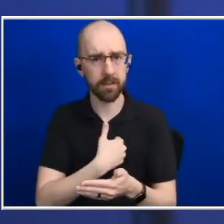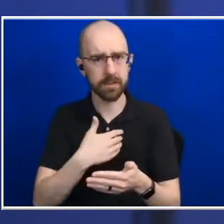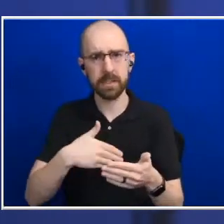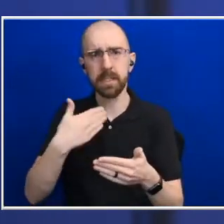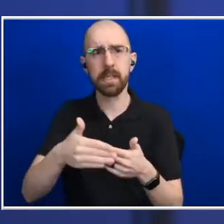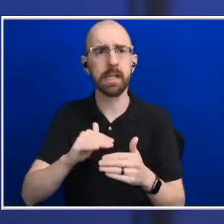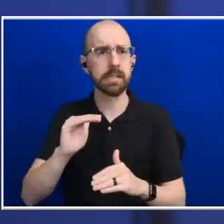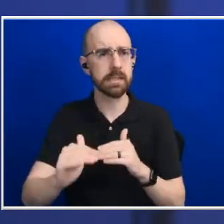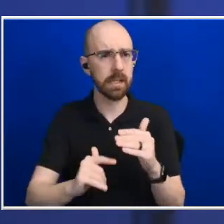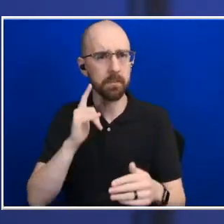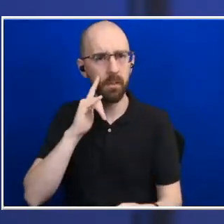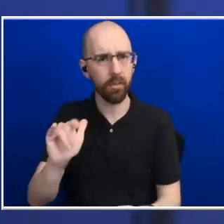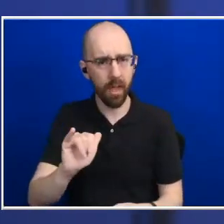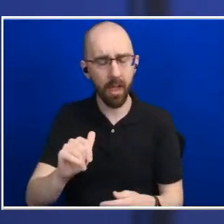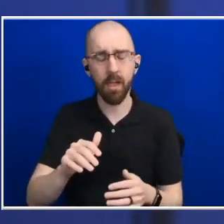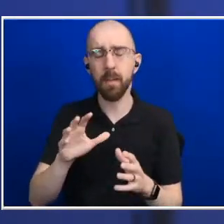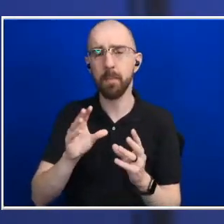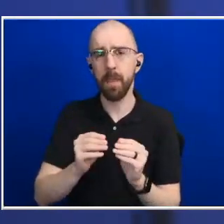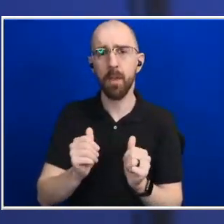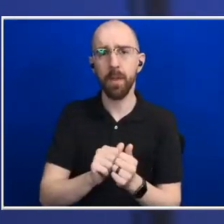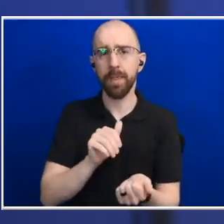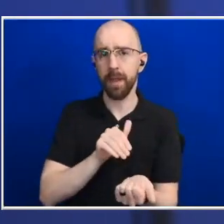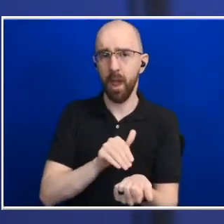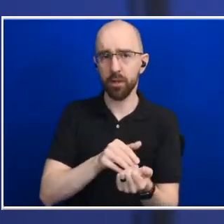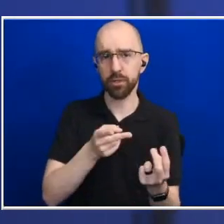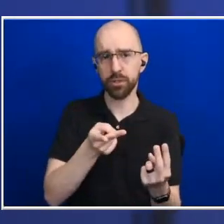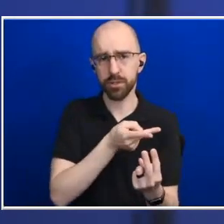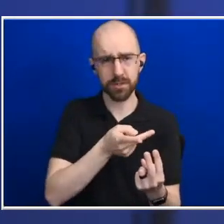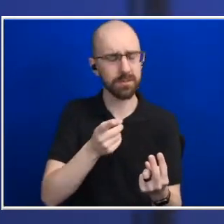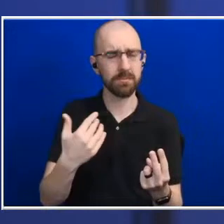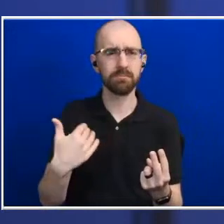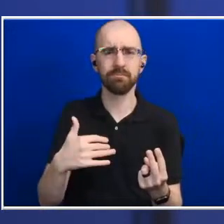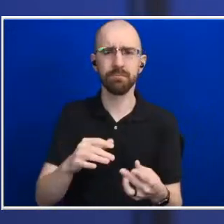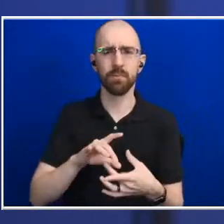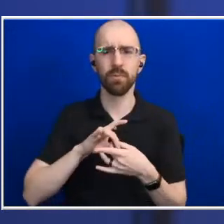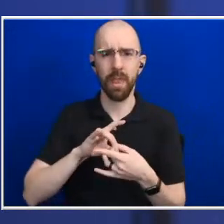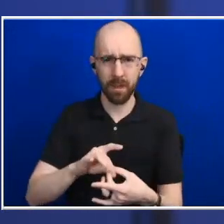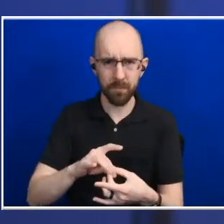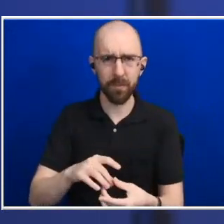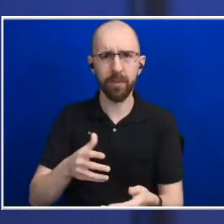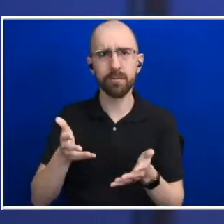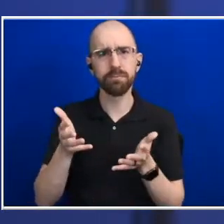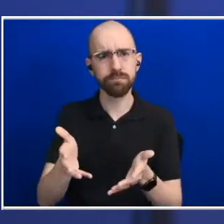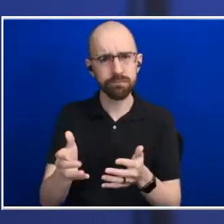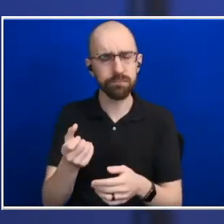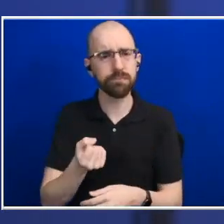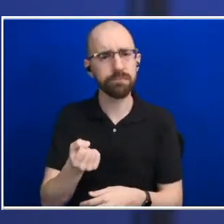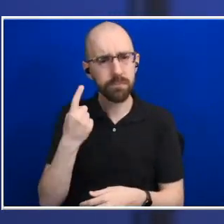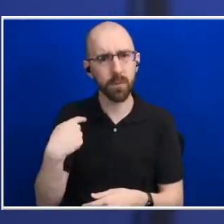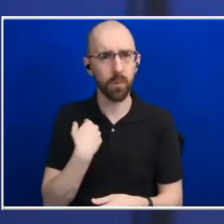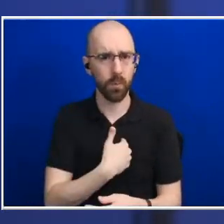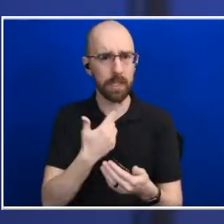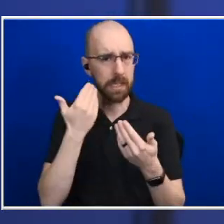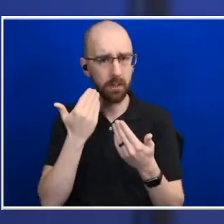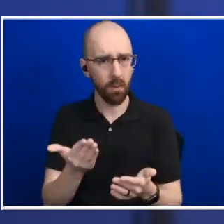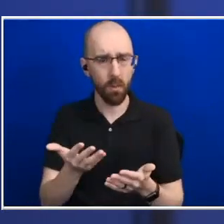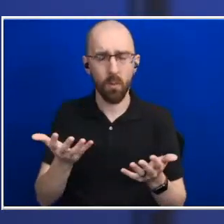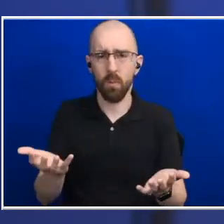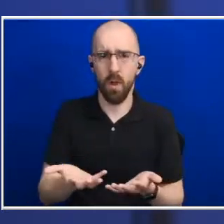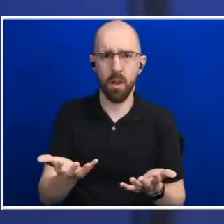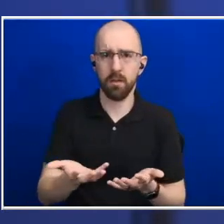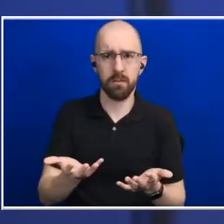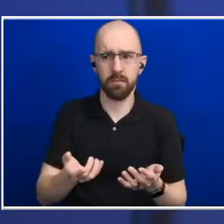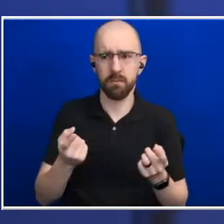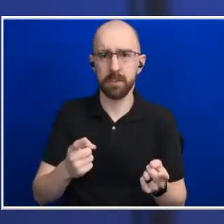with Dr. Rosenthal and Dr. Powers, they were so relatable, talked to us, understood that we did not know what was happening. We